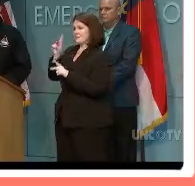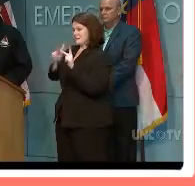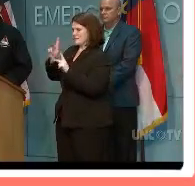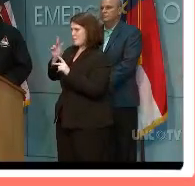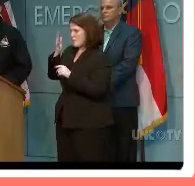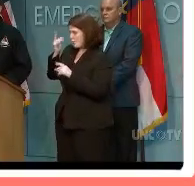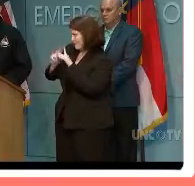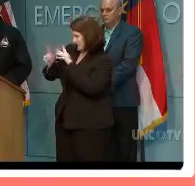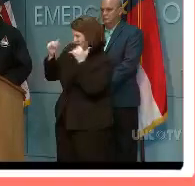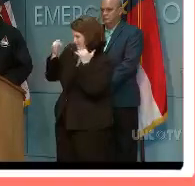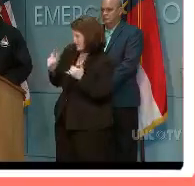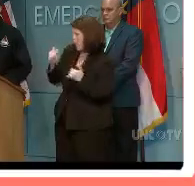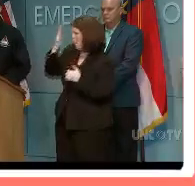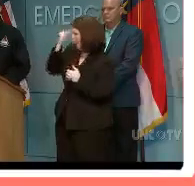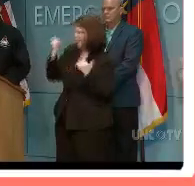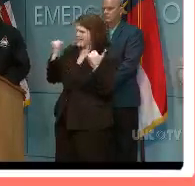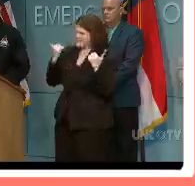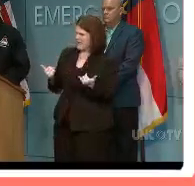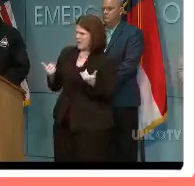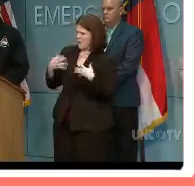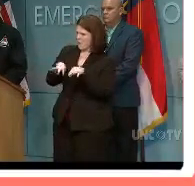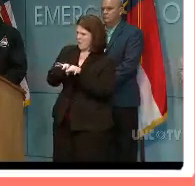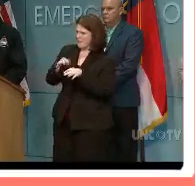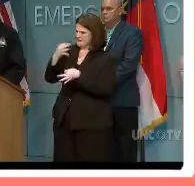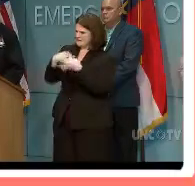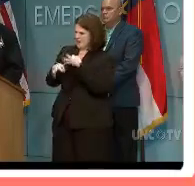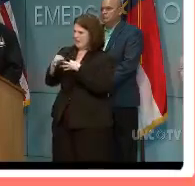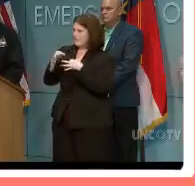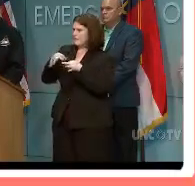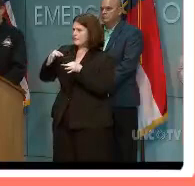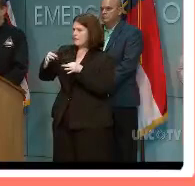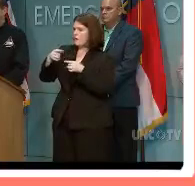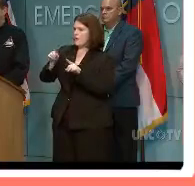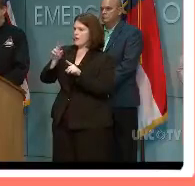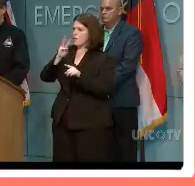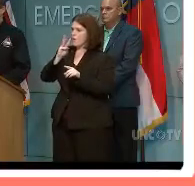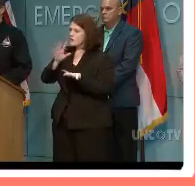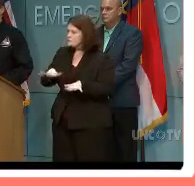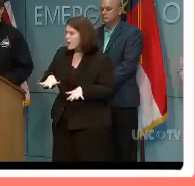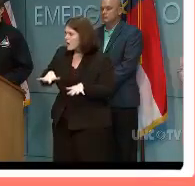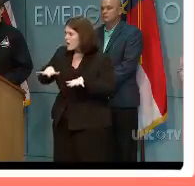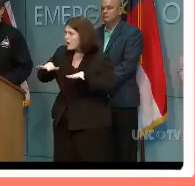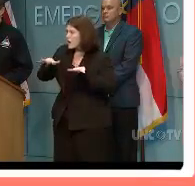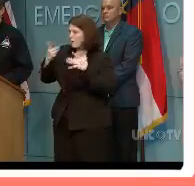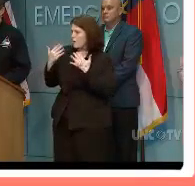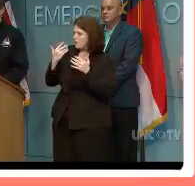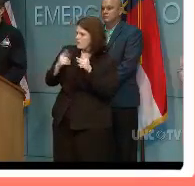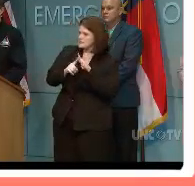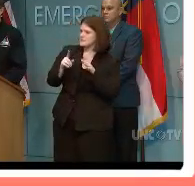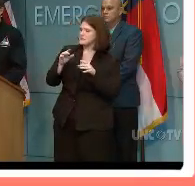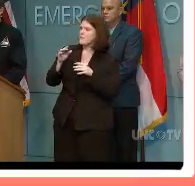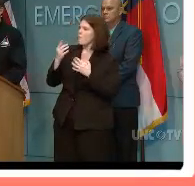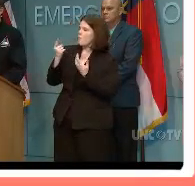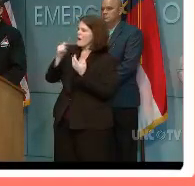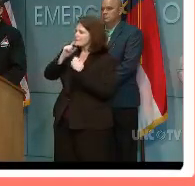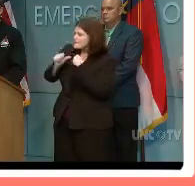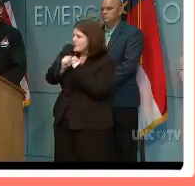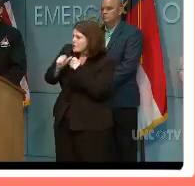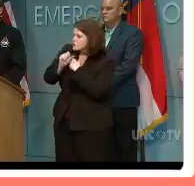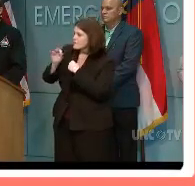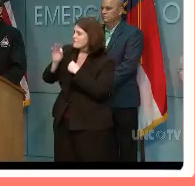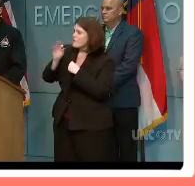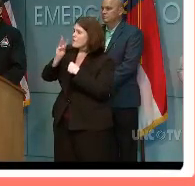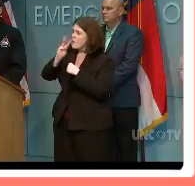now. Why is it so important they do that now rather than once the water gets higher, especially the danger of what could be in those